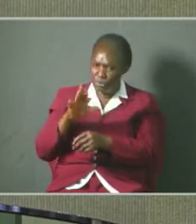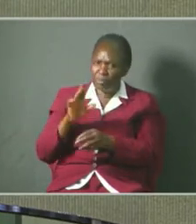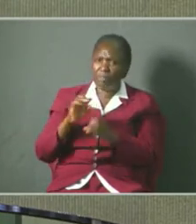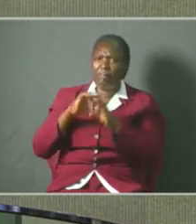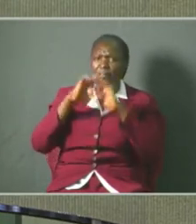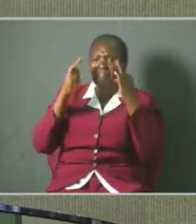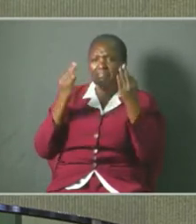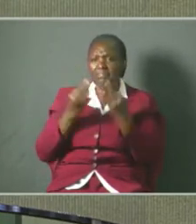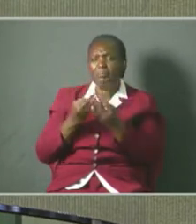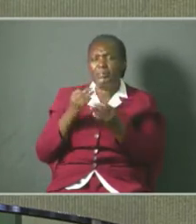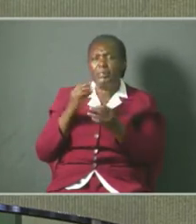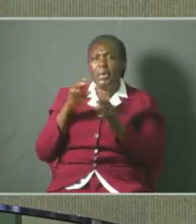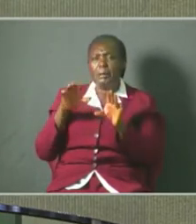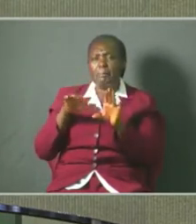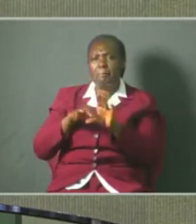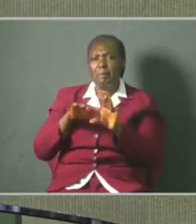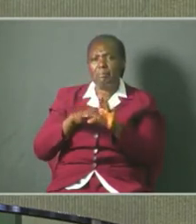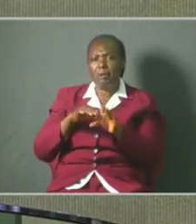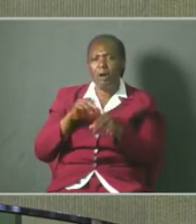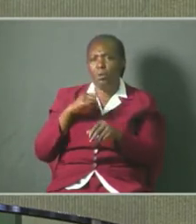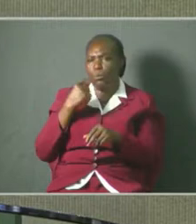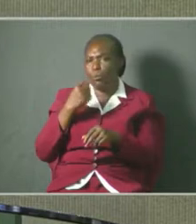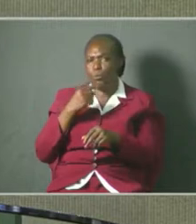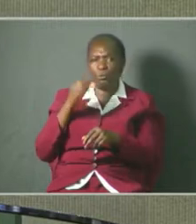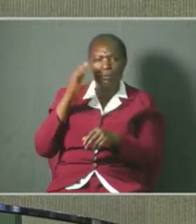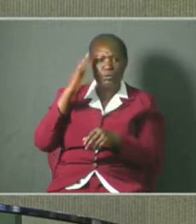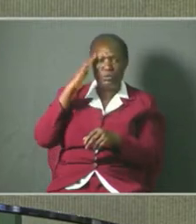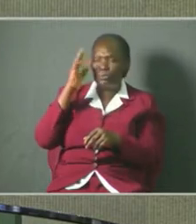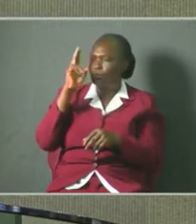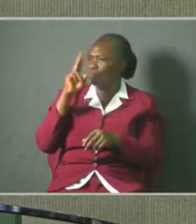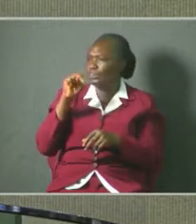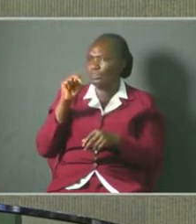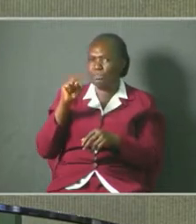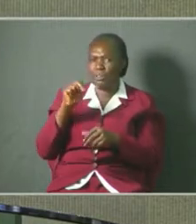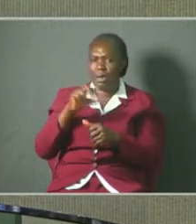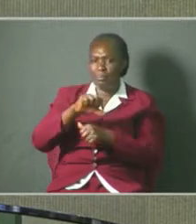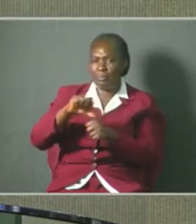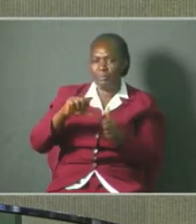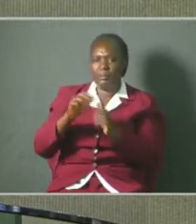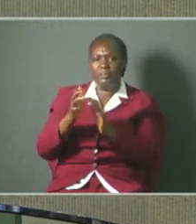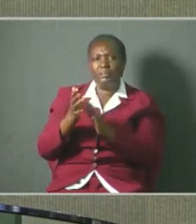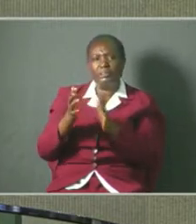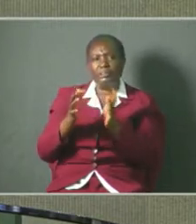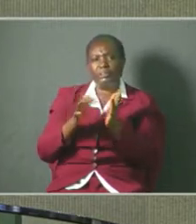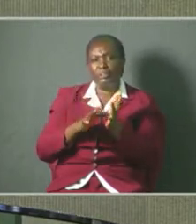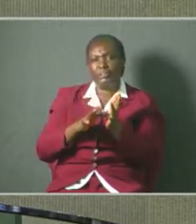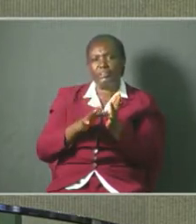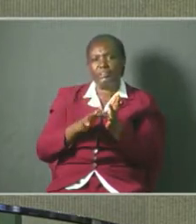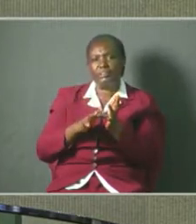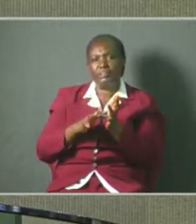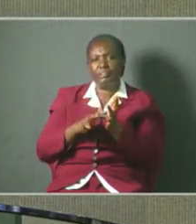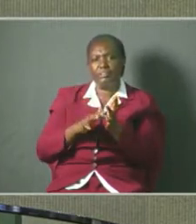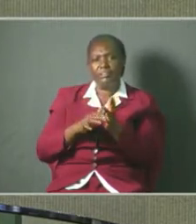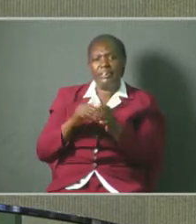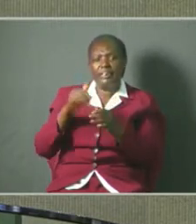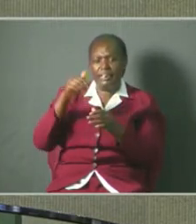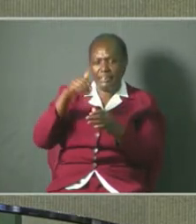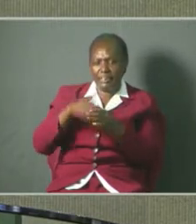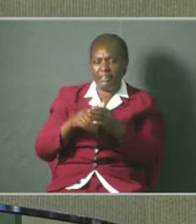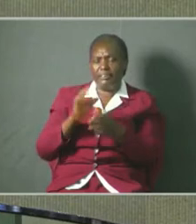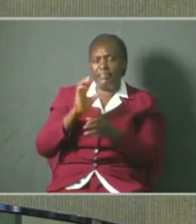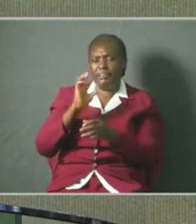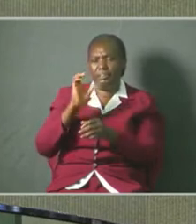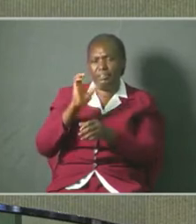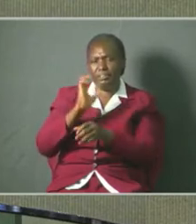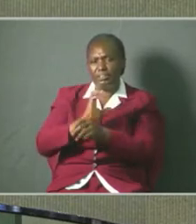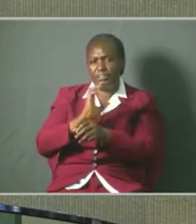Jesus or rarely participates in the affairs of this church. And so in church